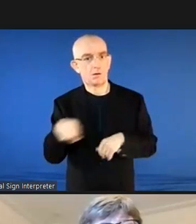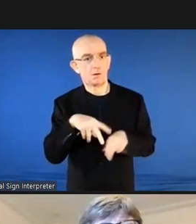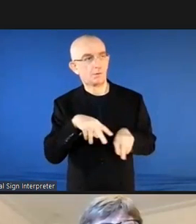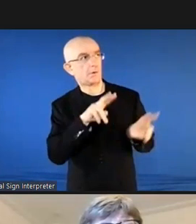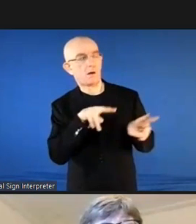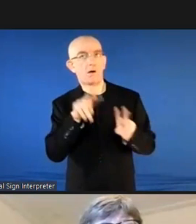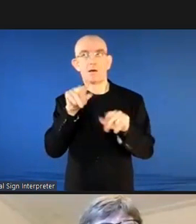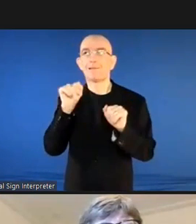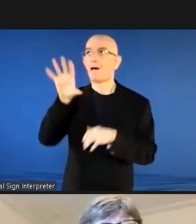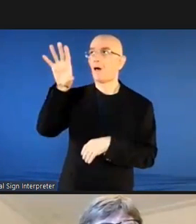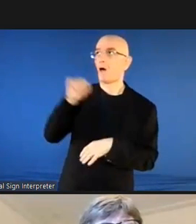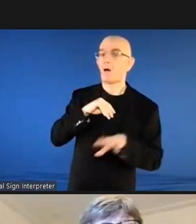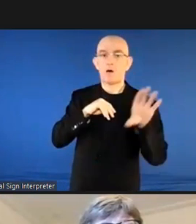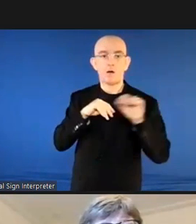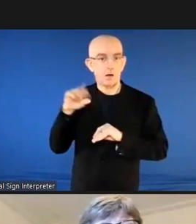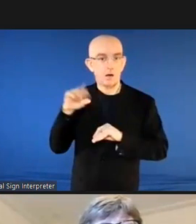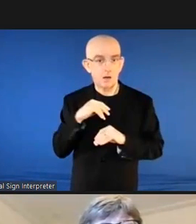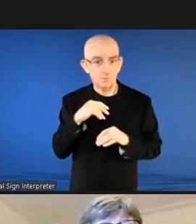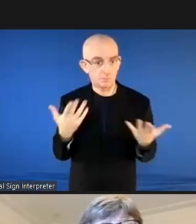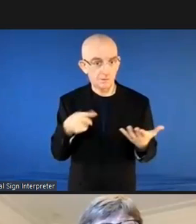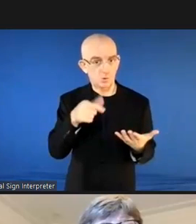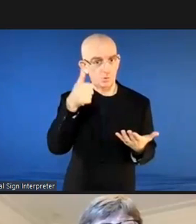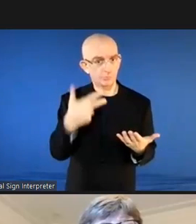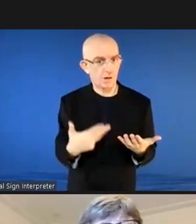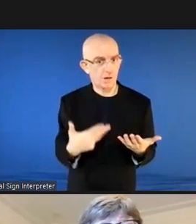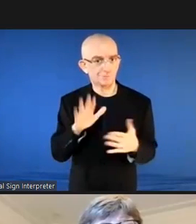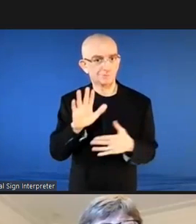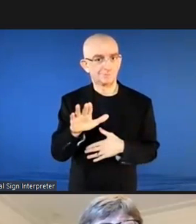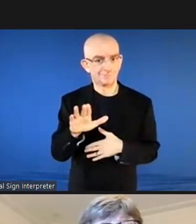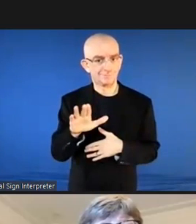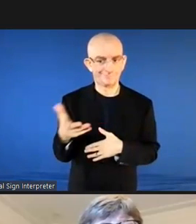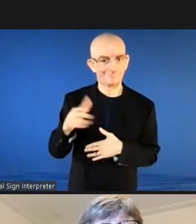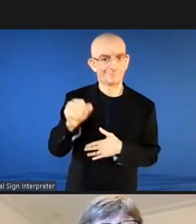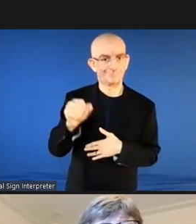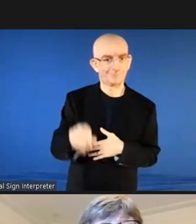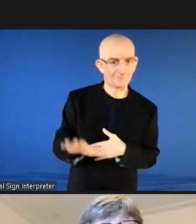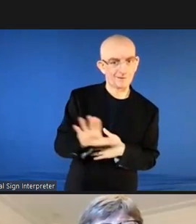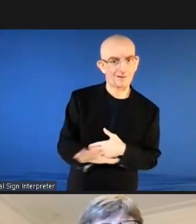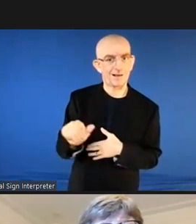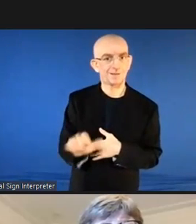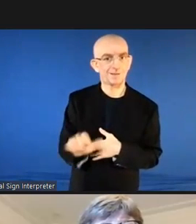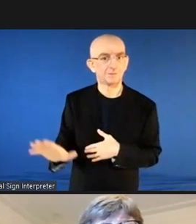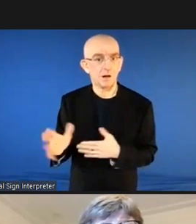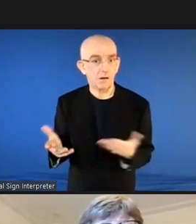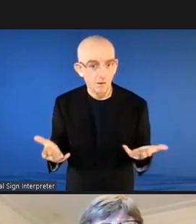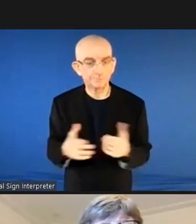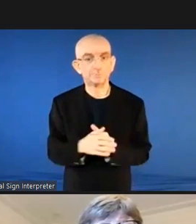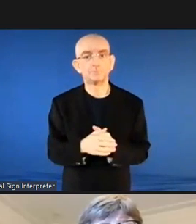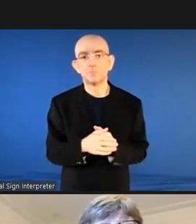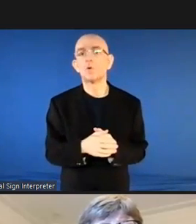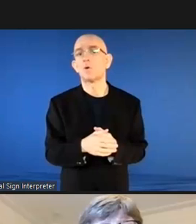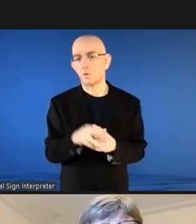Thank you again, Nick. Yes, absolutely. I mean, working with deaf peers or deaf